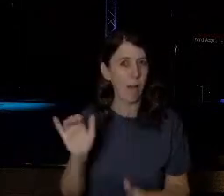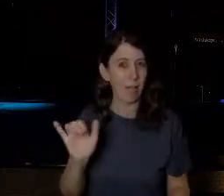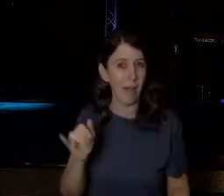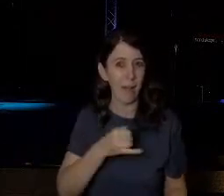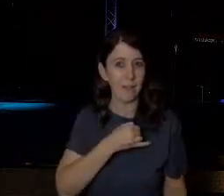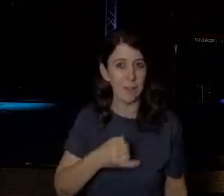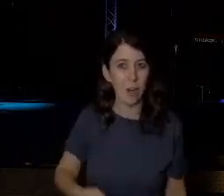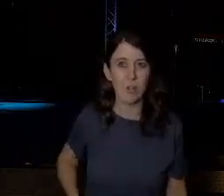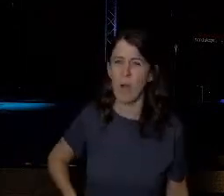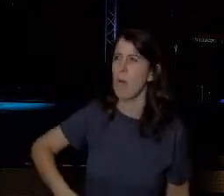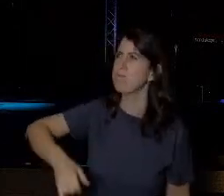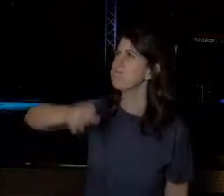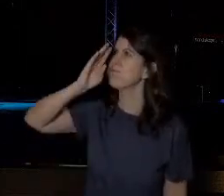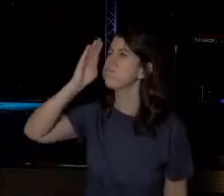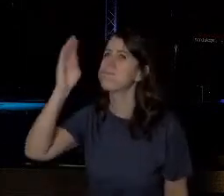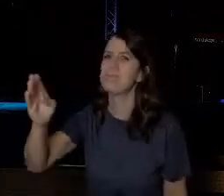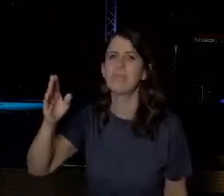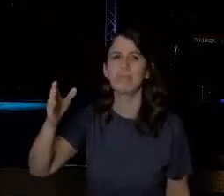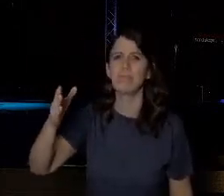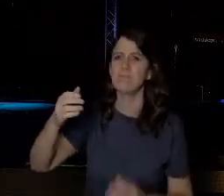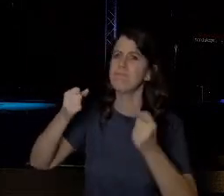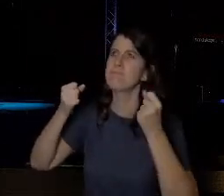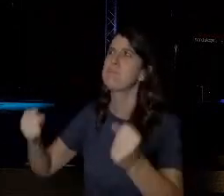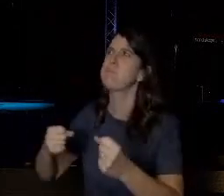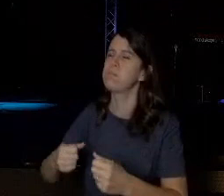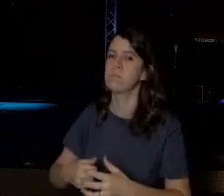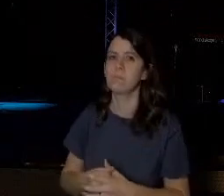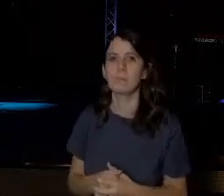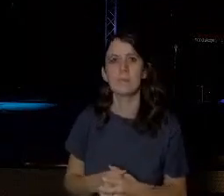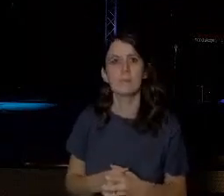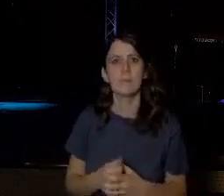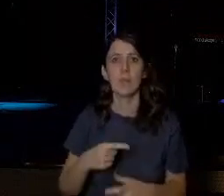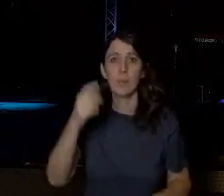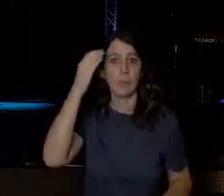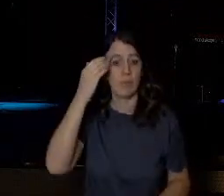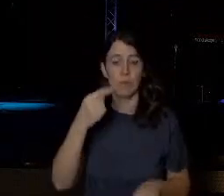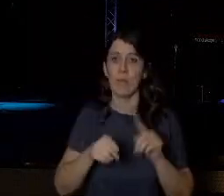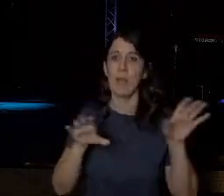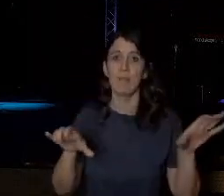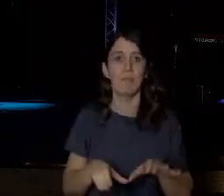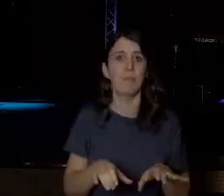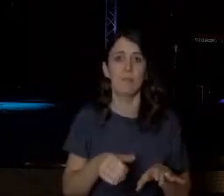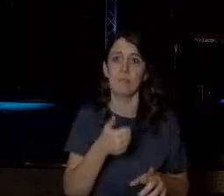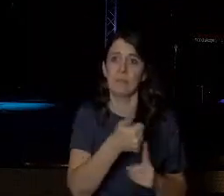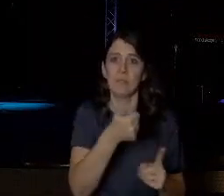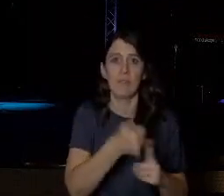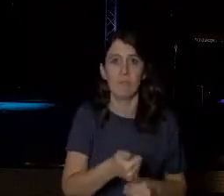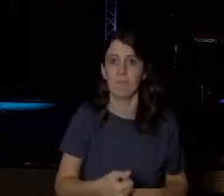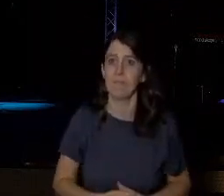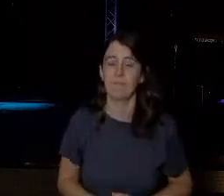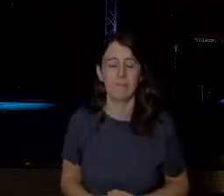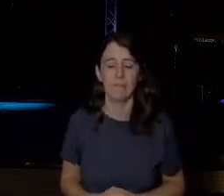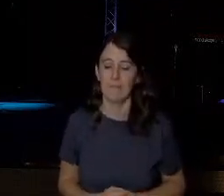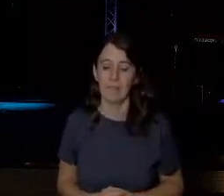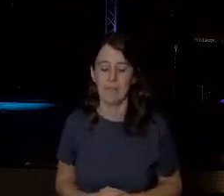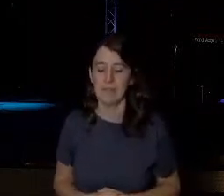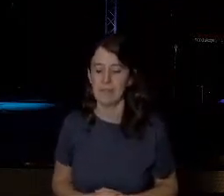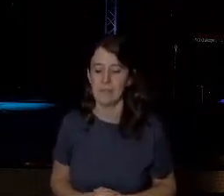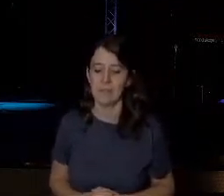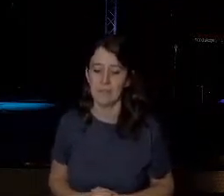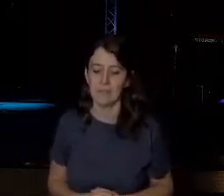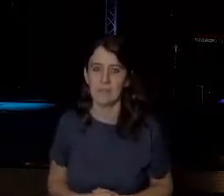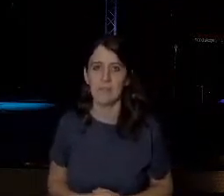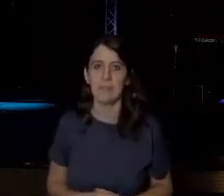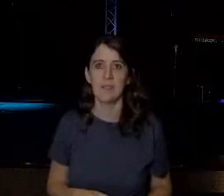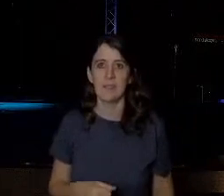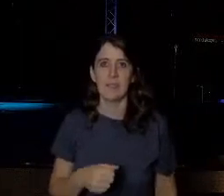A bold prayer. One that you knew you couldn't do on your own. There's no way Joshua prayed that prayer and